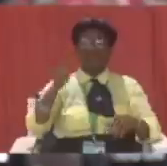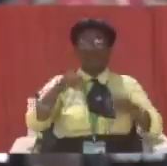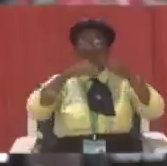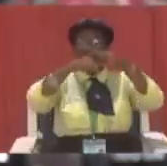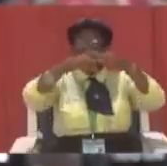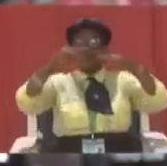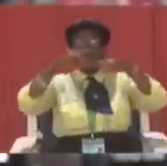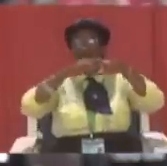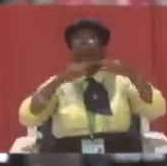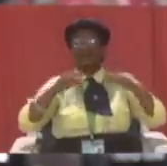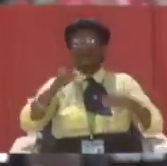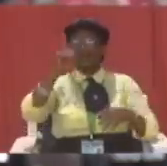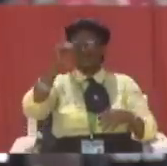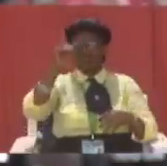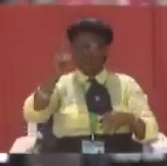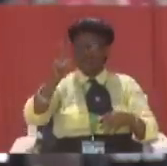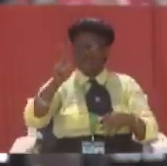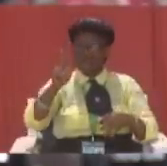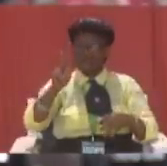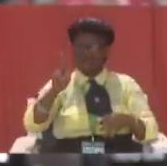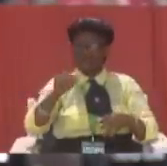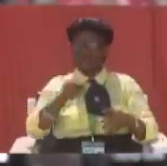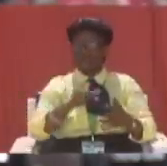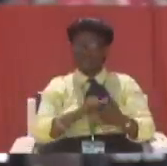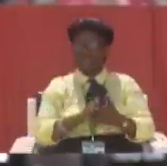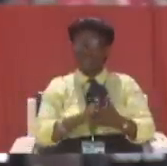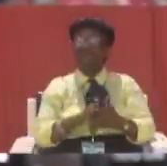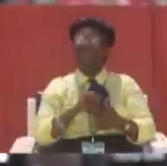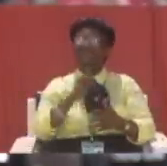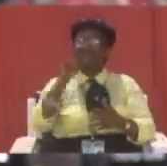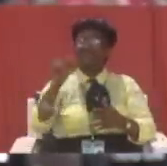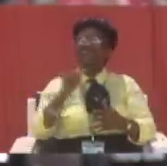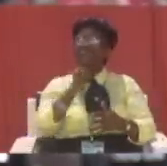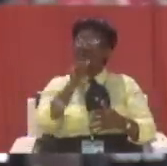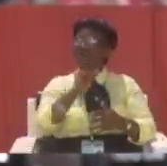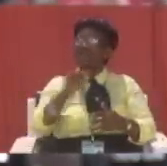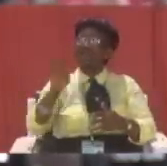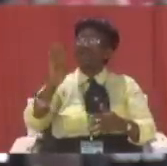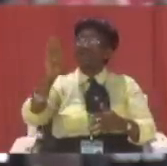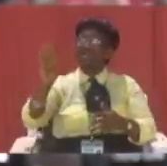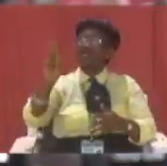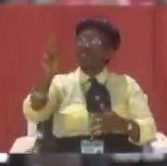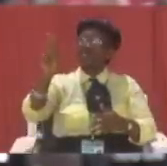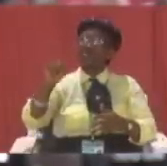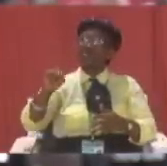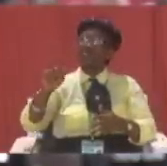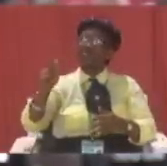a bungalow. And we did it in 18 days. They say it cannot be done.